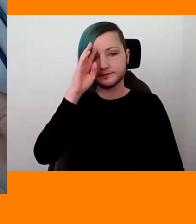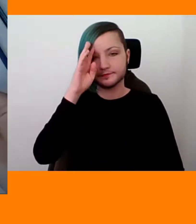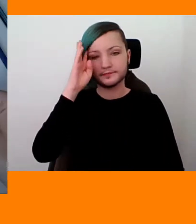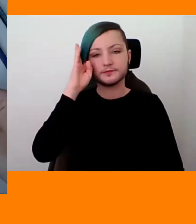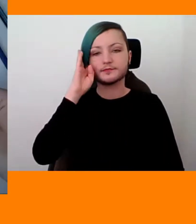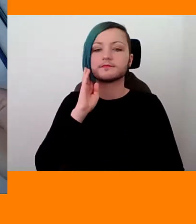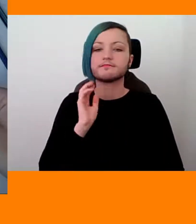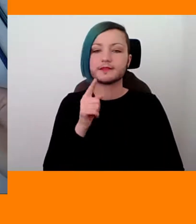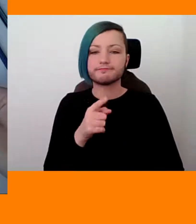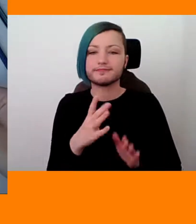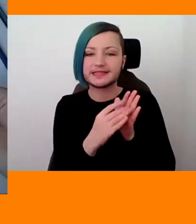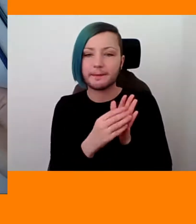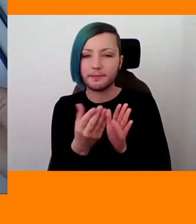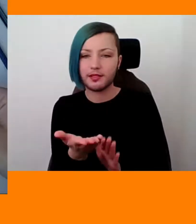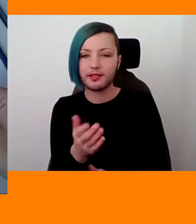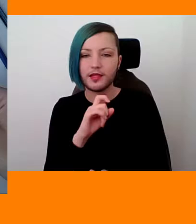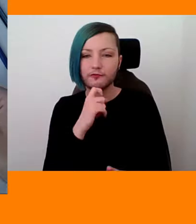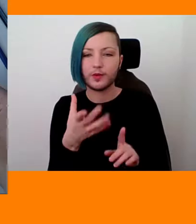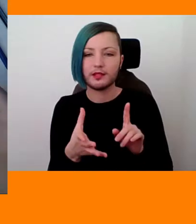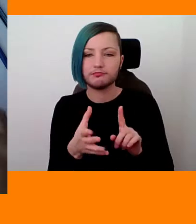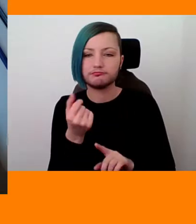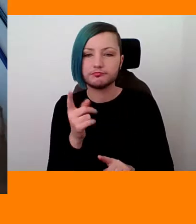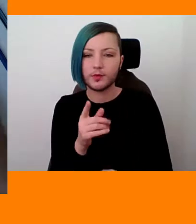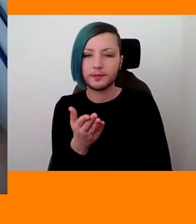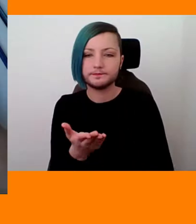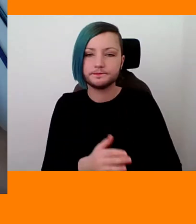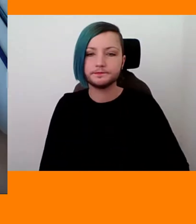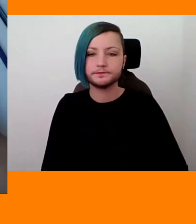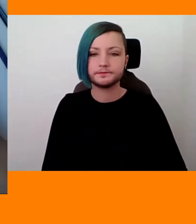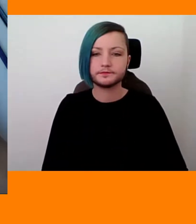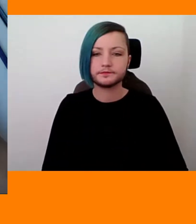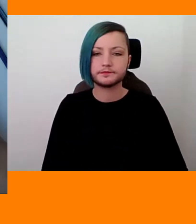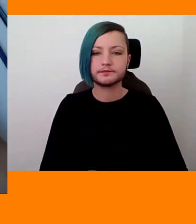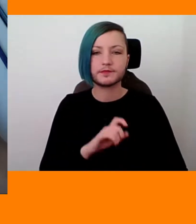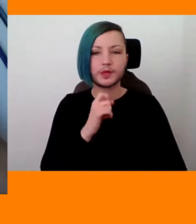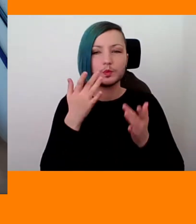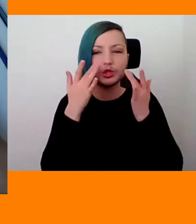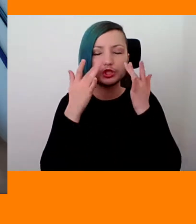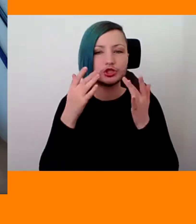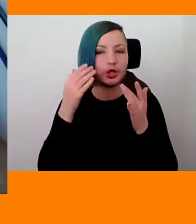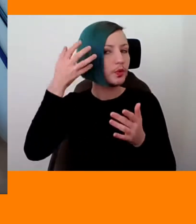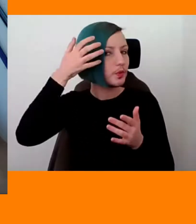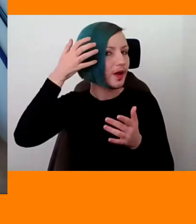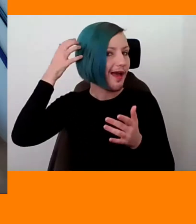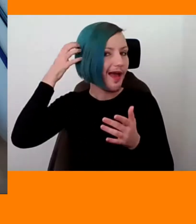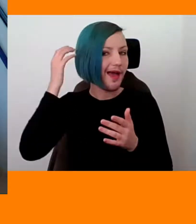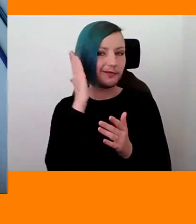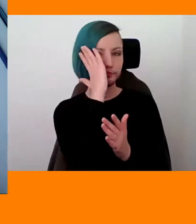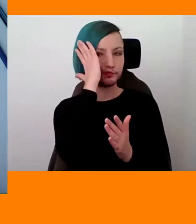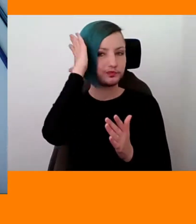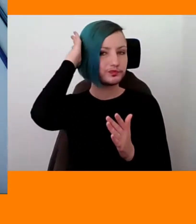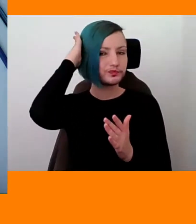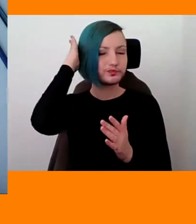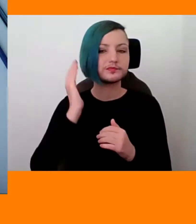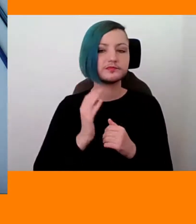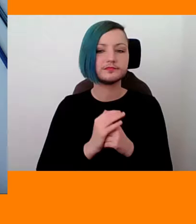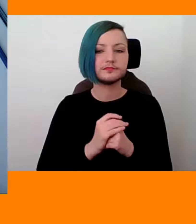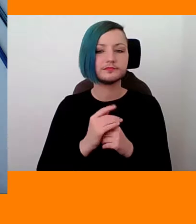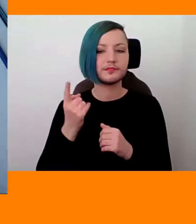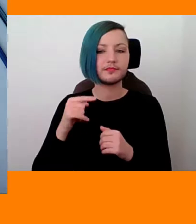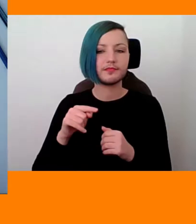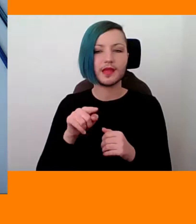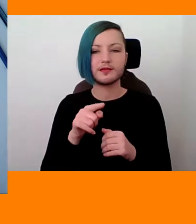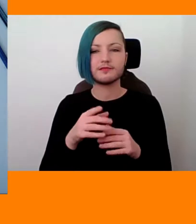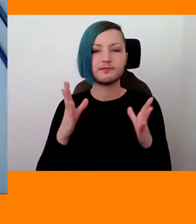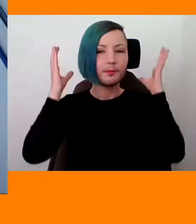And this is just a quick example of what I'm going to show you. So I'm going to show you how to do the hair that's against the head. And this is just